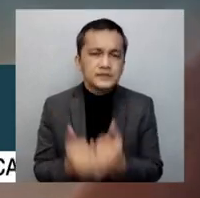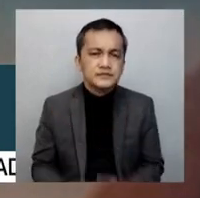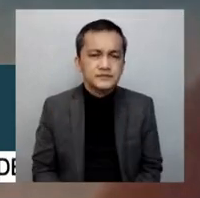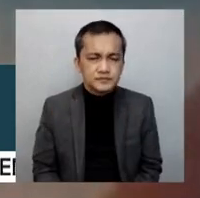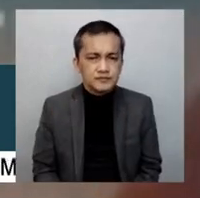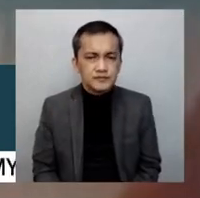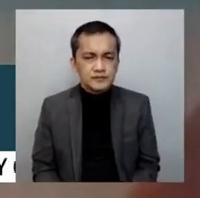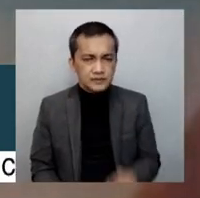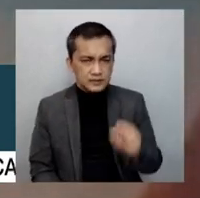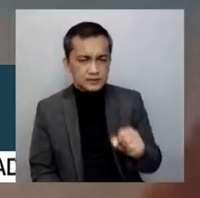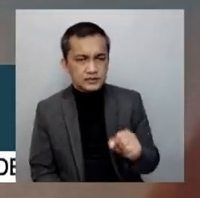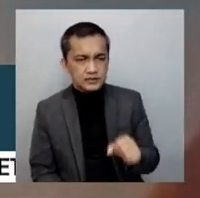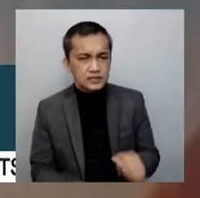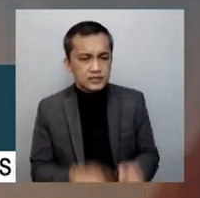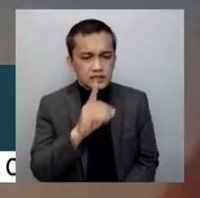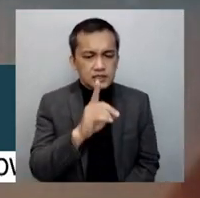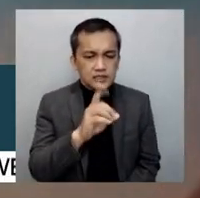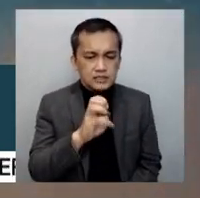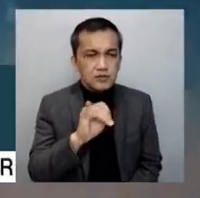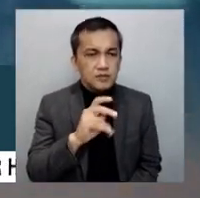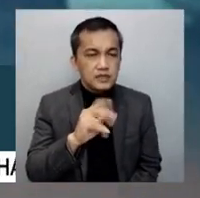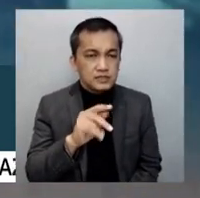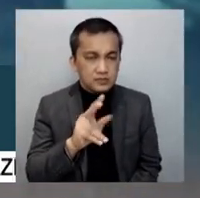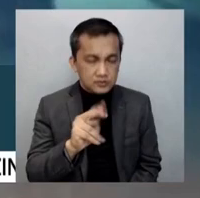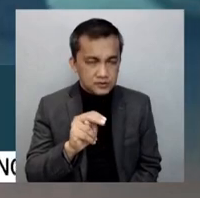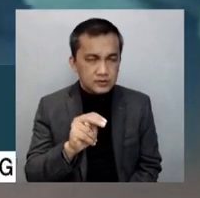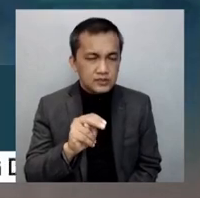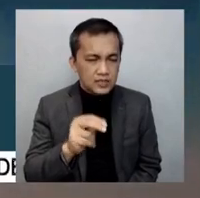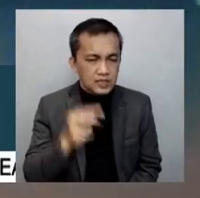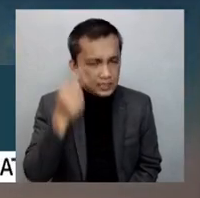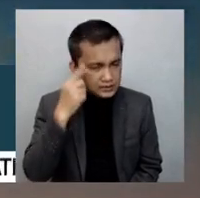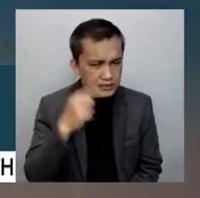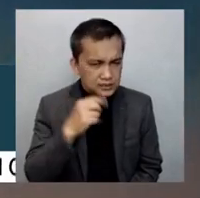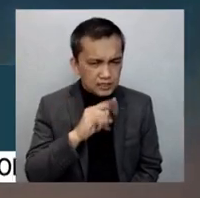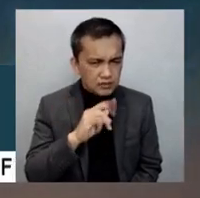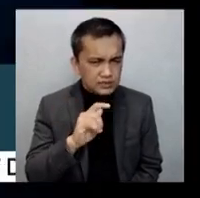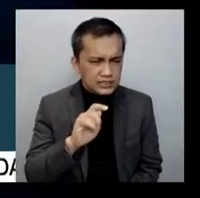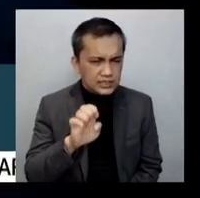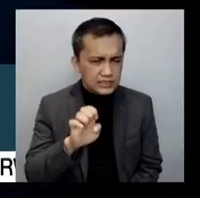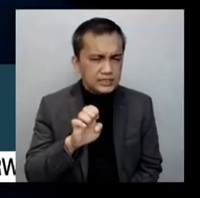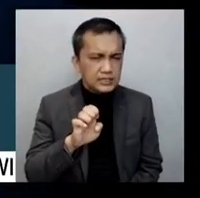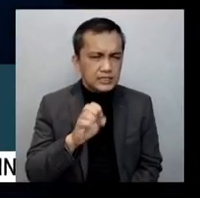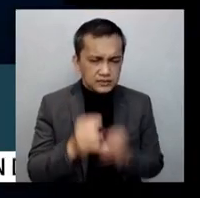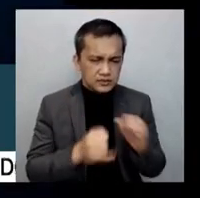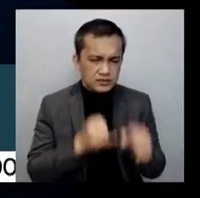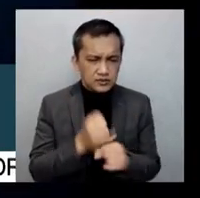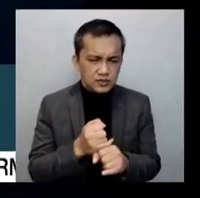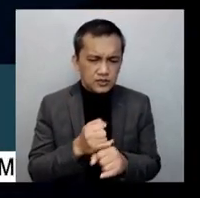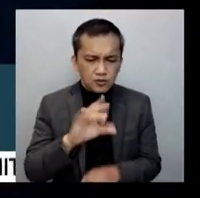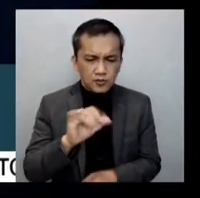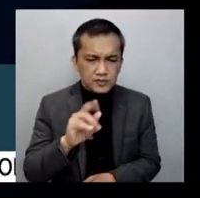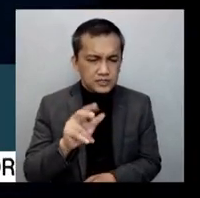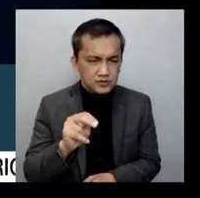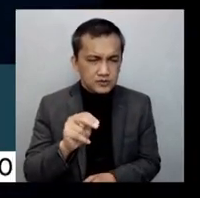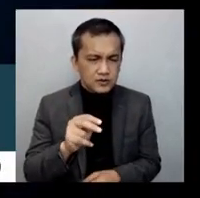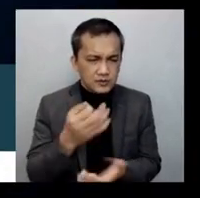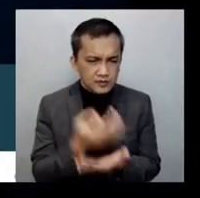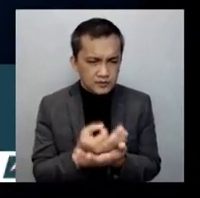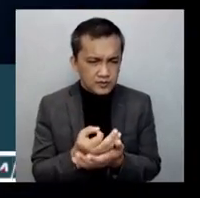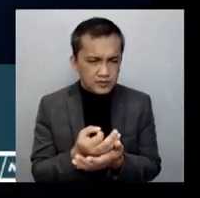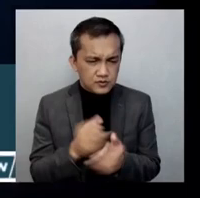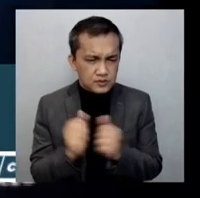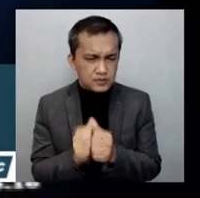of demobilization, I declared that the IOPC fund, the International Oil Compensation Fund, together with the claims